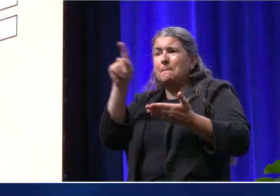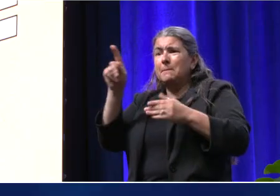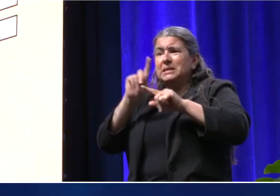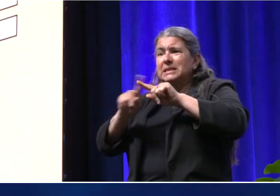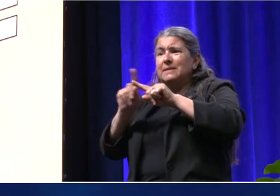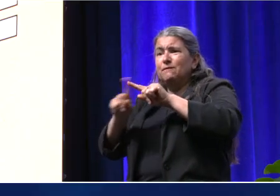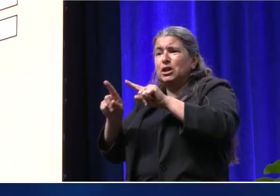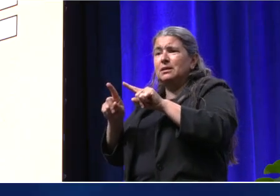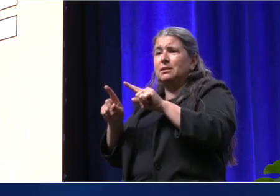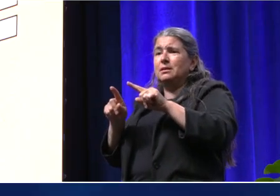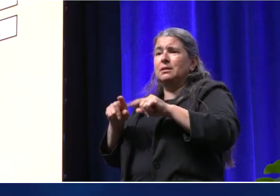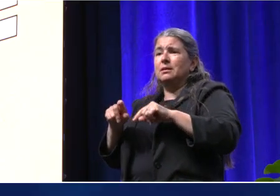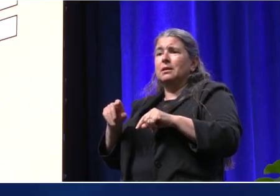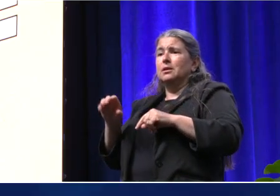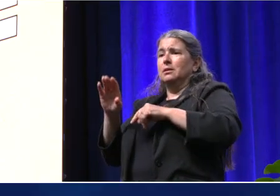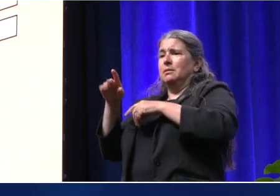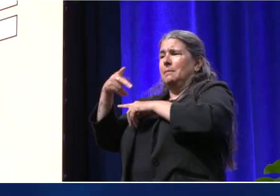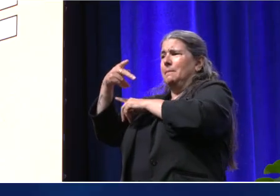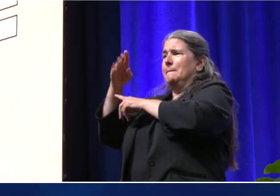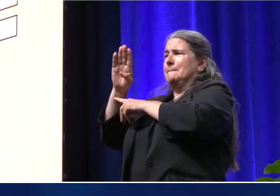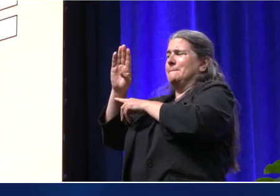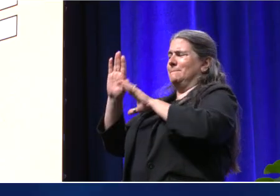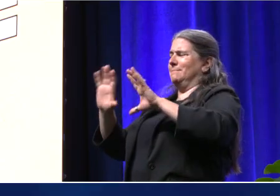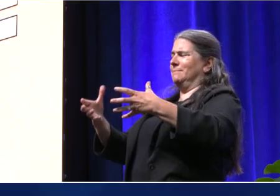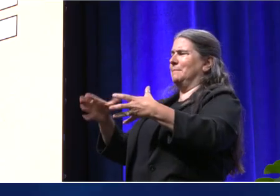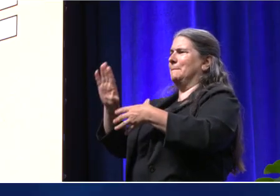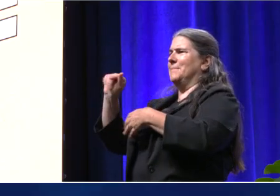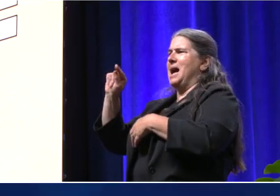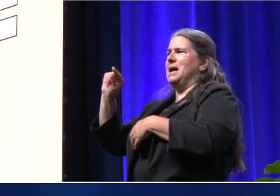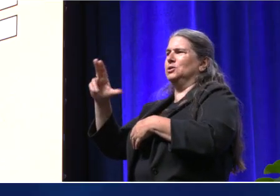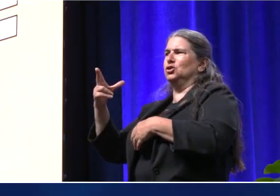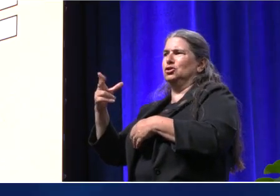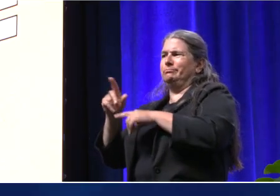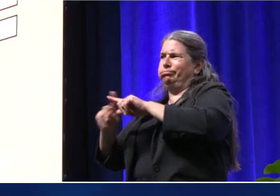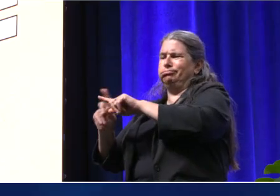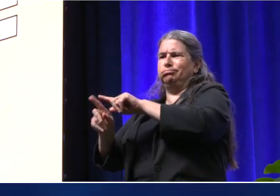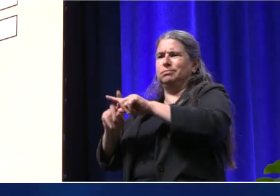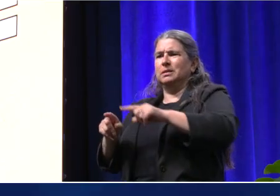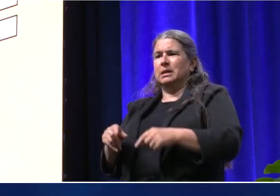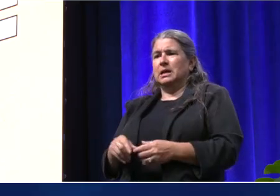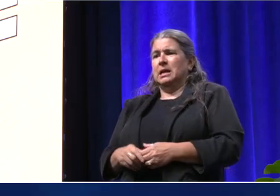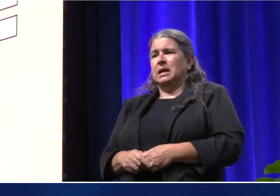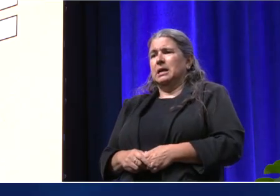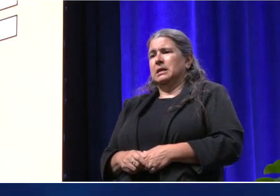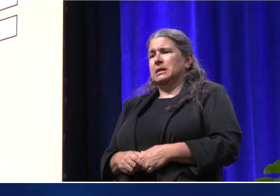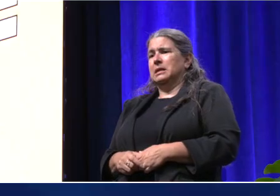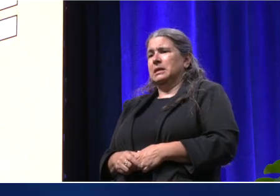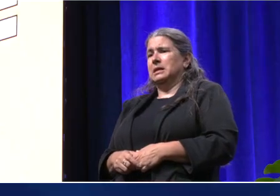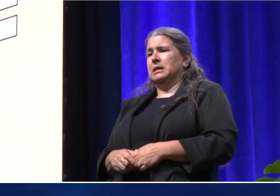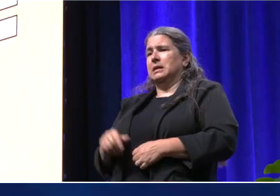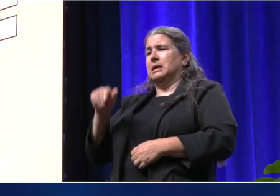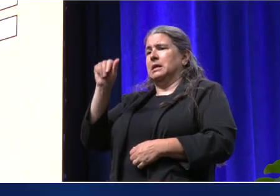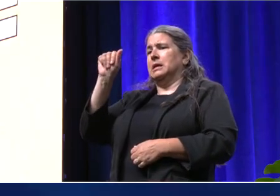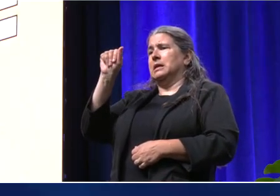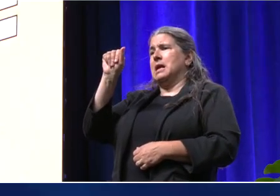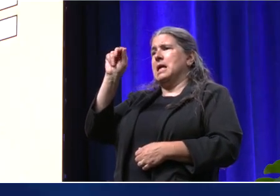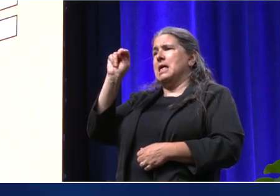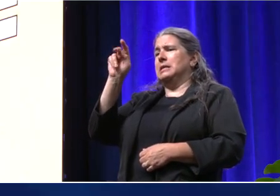actual antibodies used in those tests can change, and they won't tell you. So when